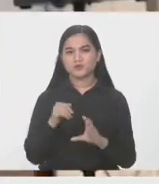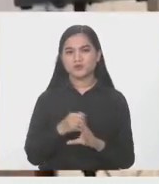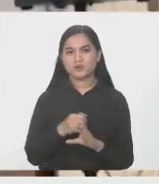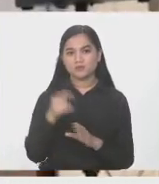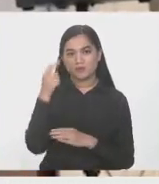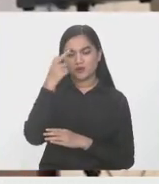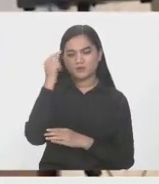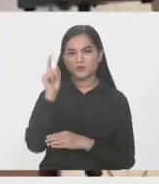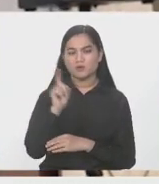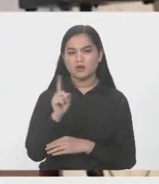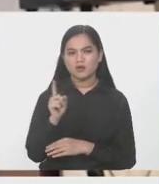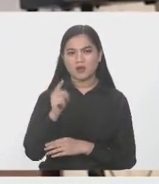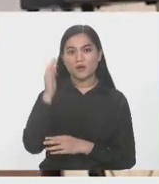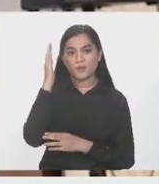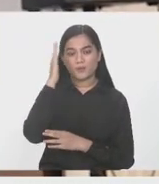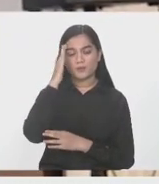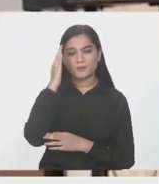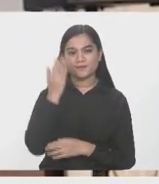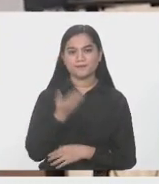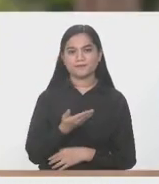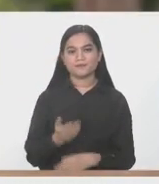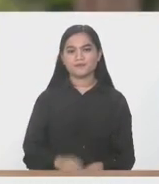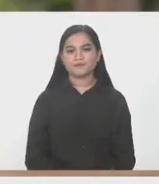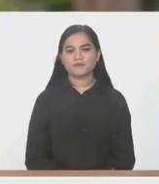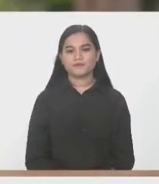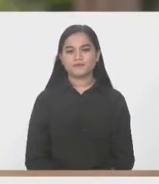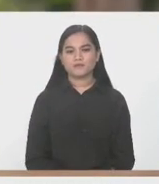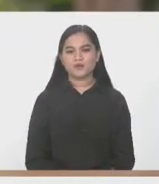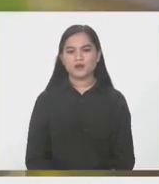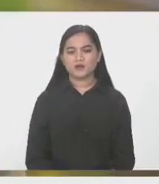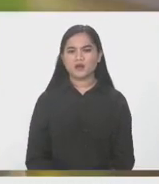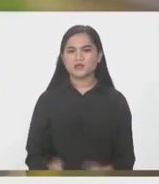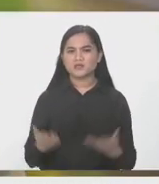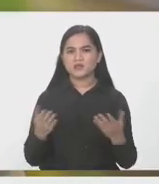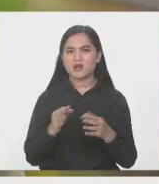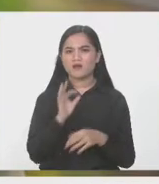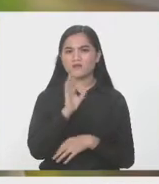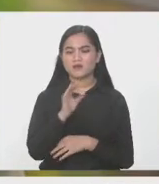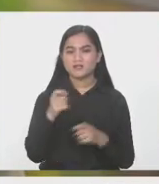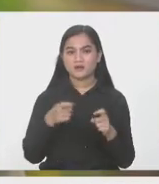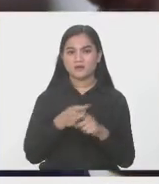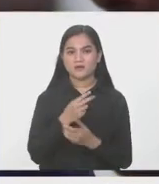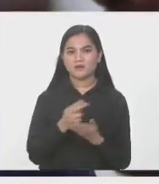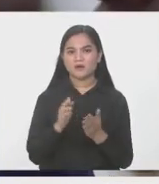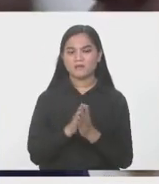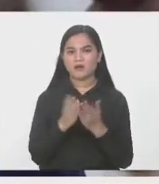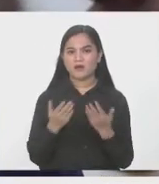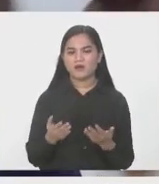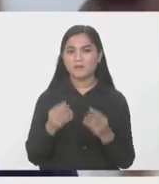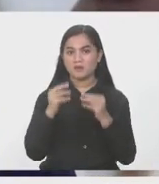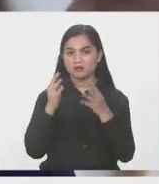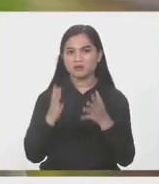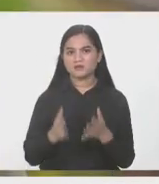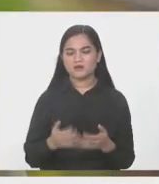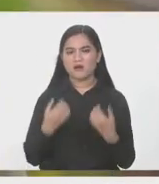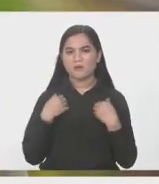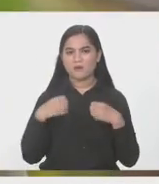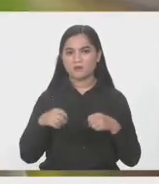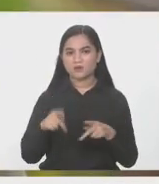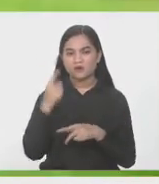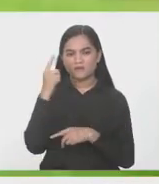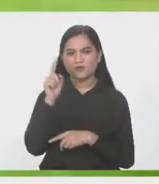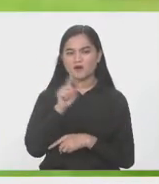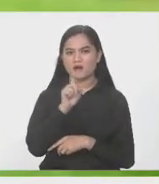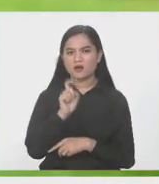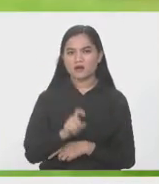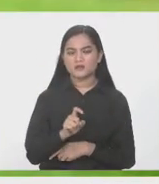what was taught to them. They preach about the Bible. The minister would give us an opportunity to ask